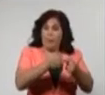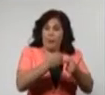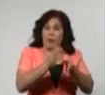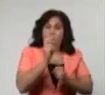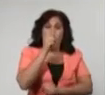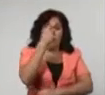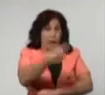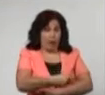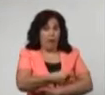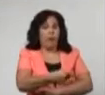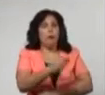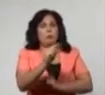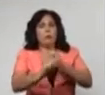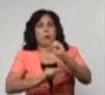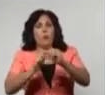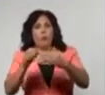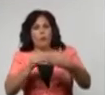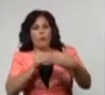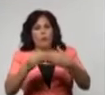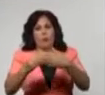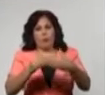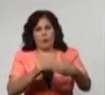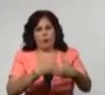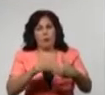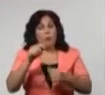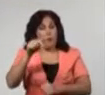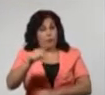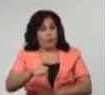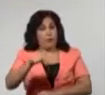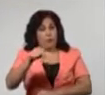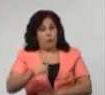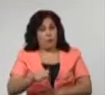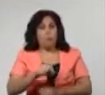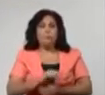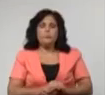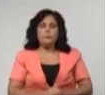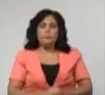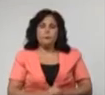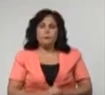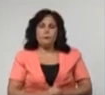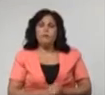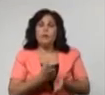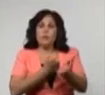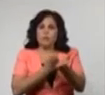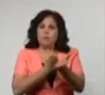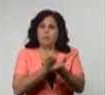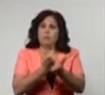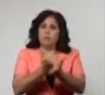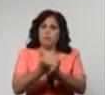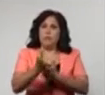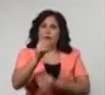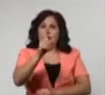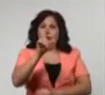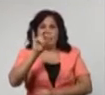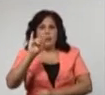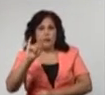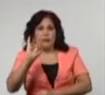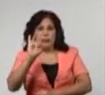all discharged from hospital yesterday. This way, a total